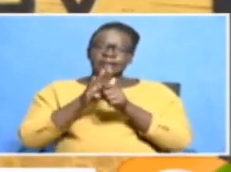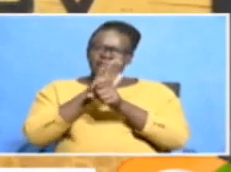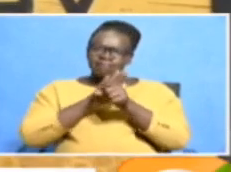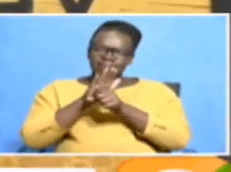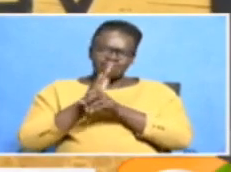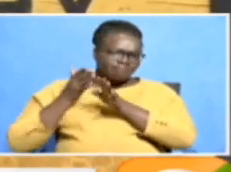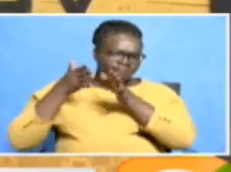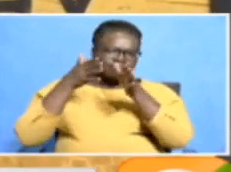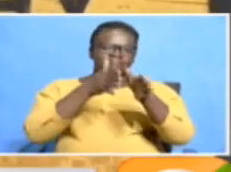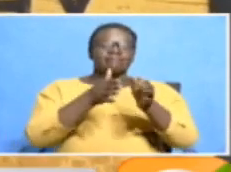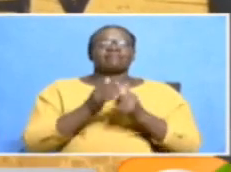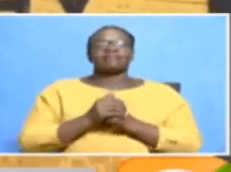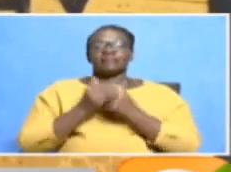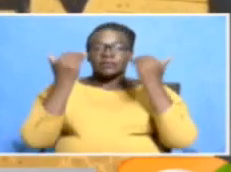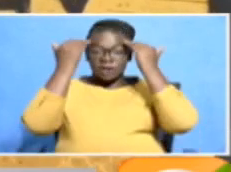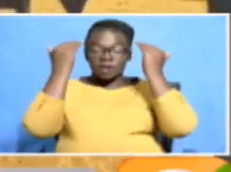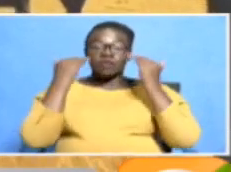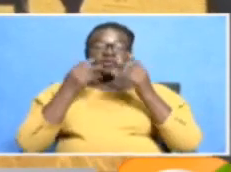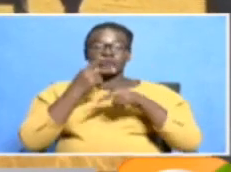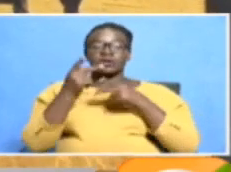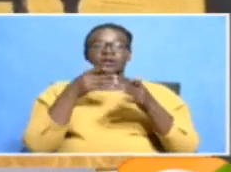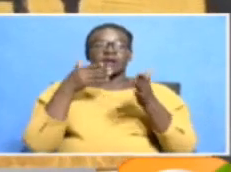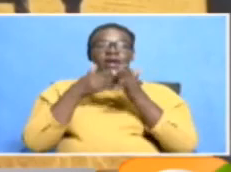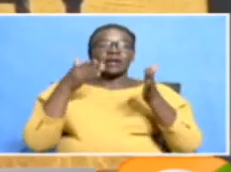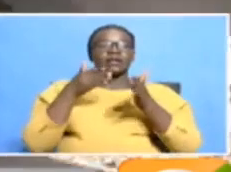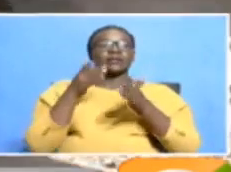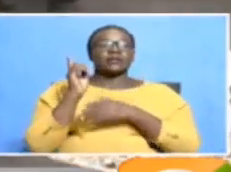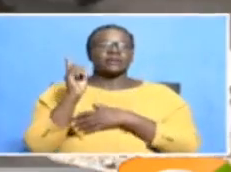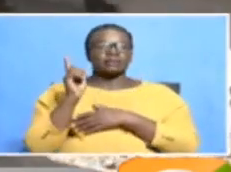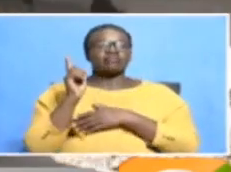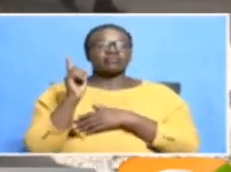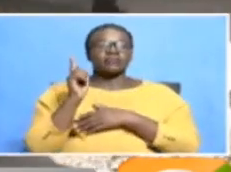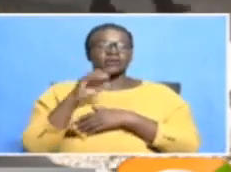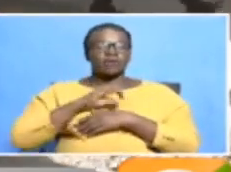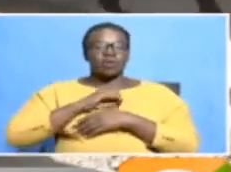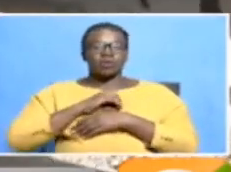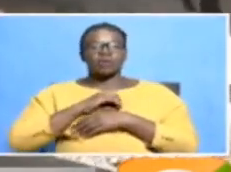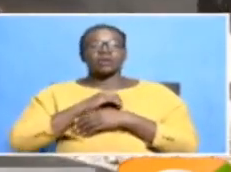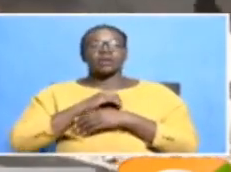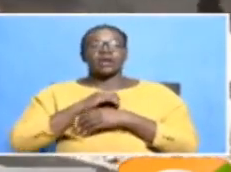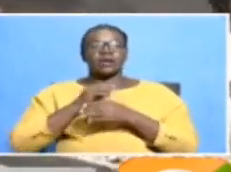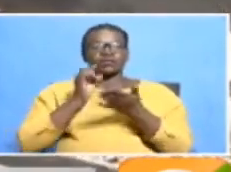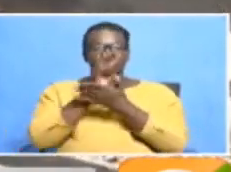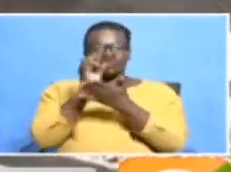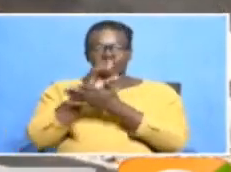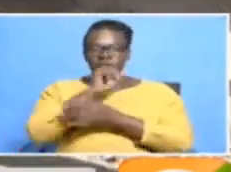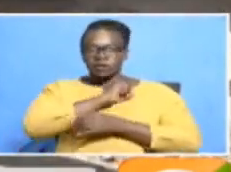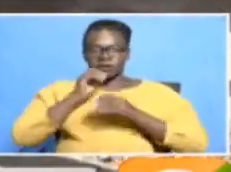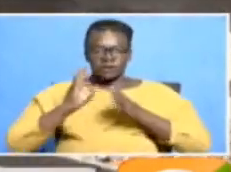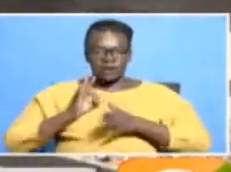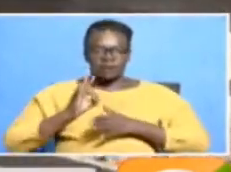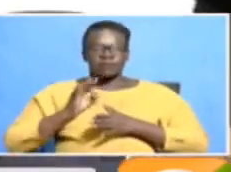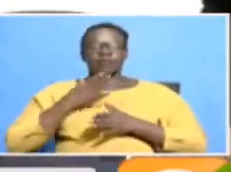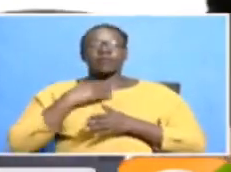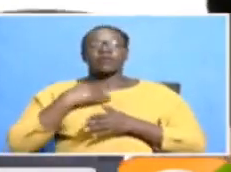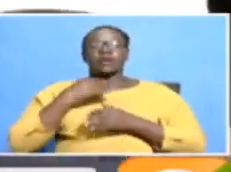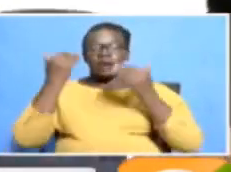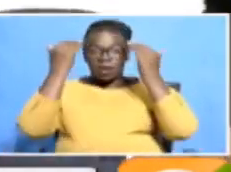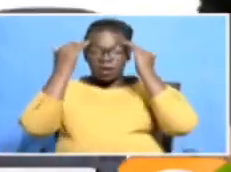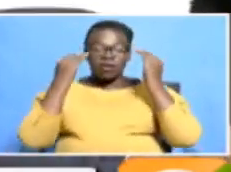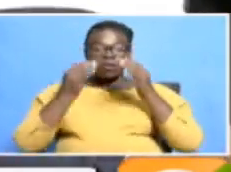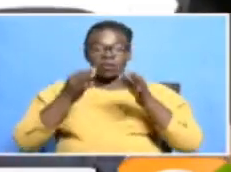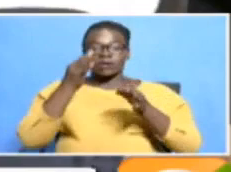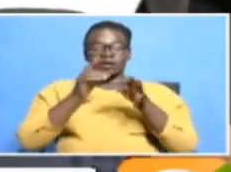A contempt of court proceeding against the Assumption Sisters is on as dismissed staffers from the hospital sought legal redress when they